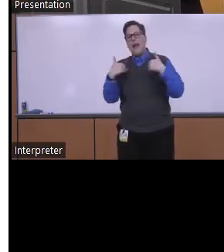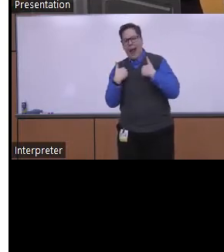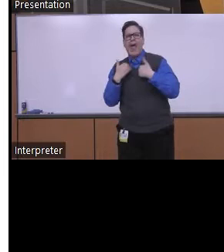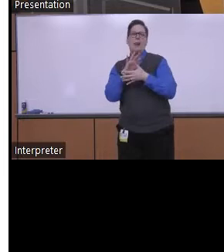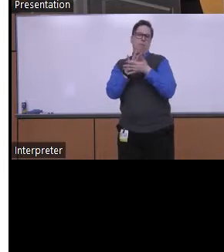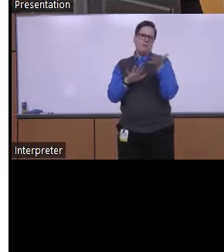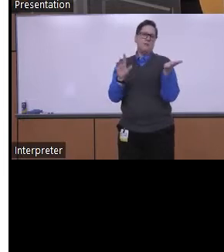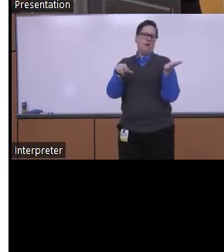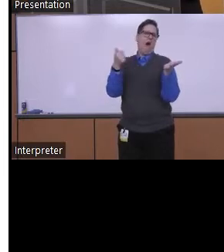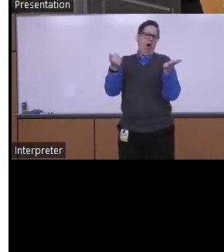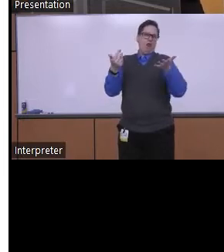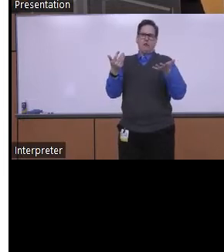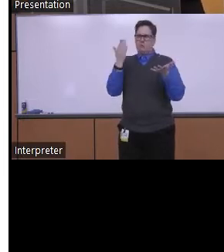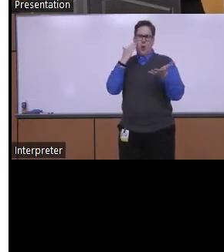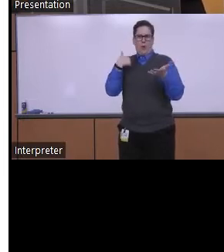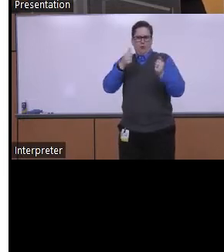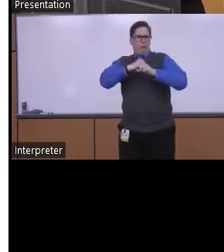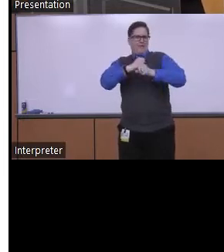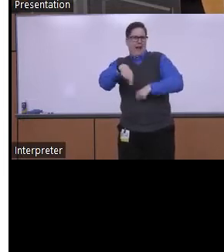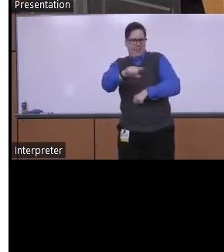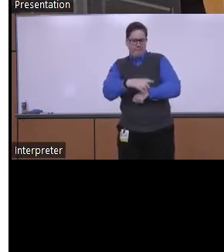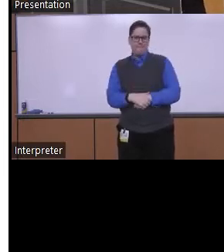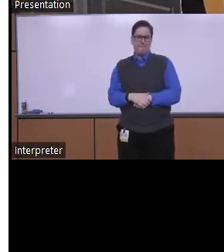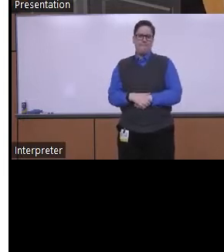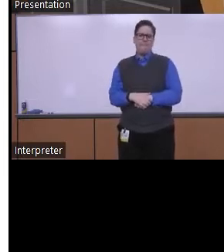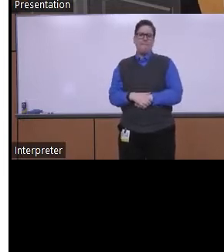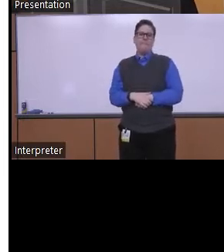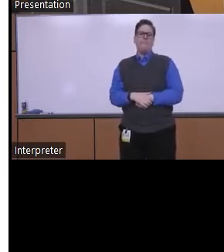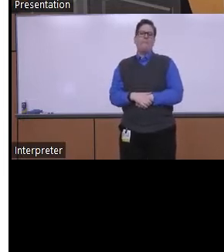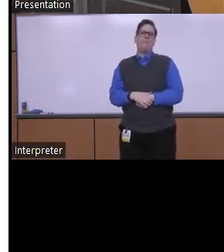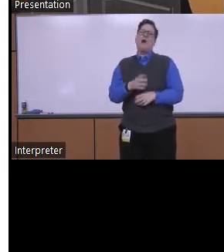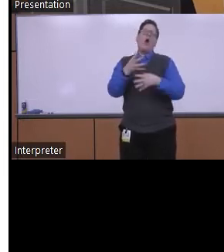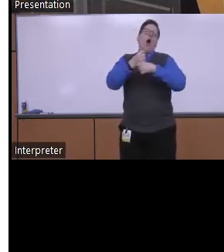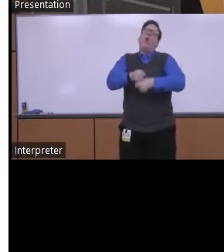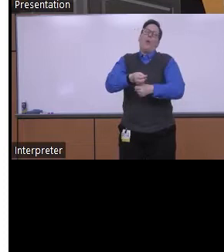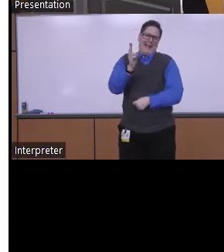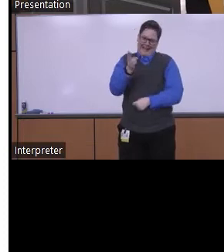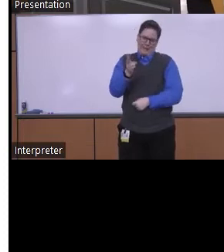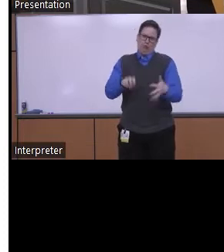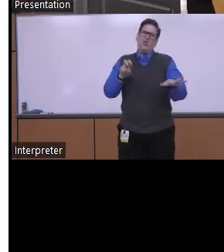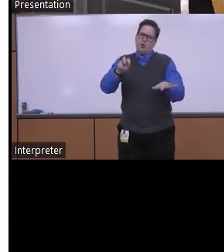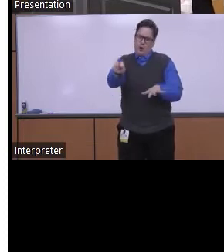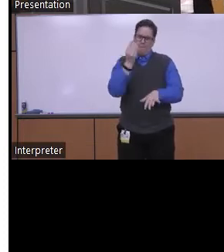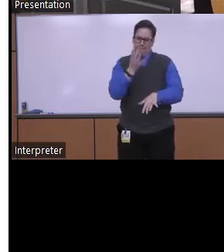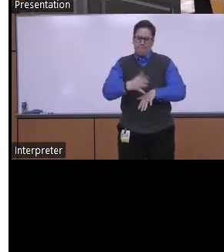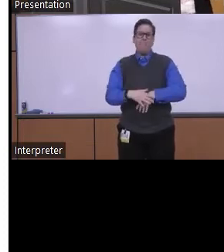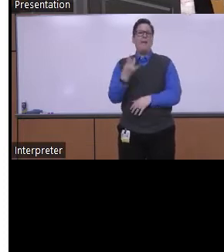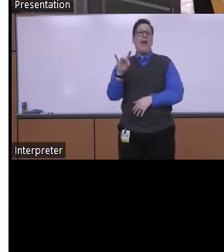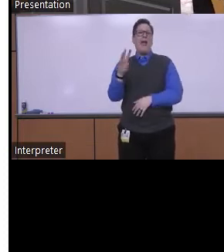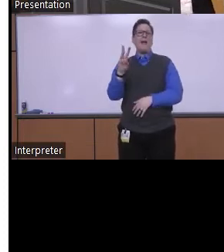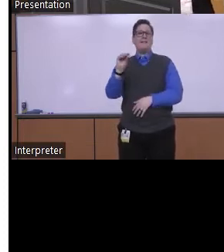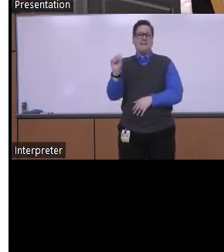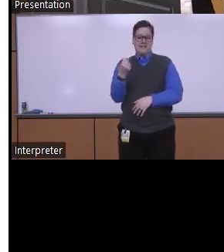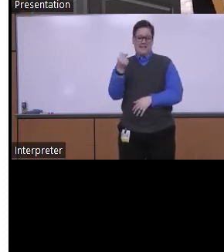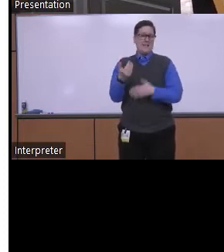other societies that were designed to be protected. Jumping forward in the kind of quickest history of ever, the 1960s